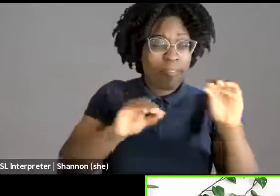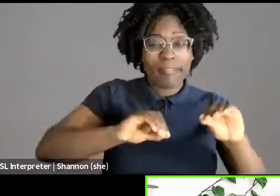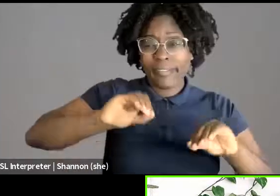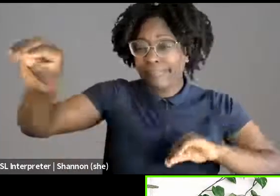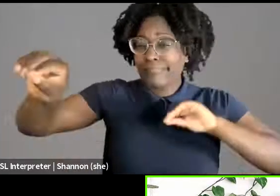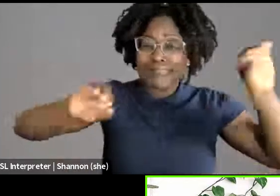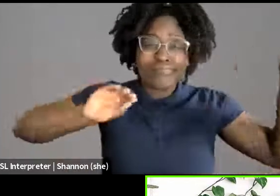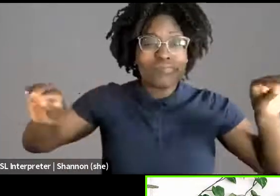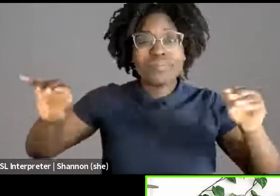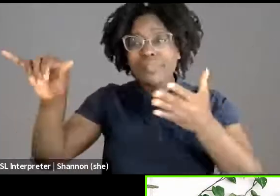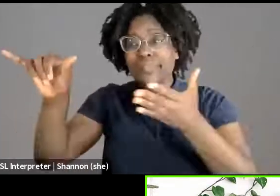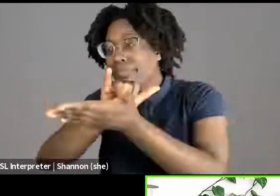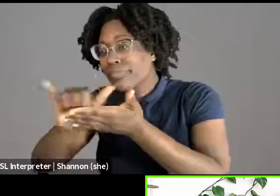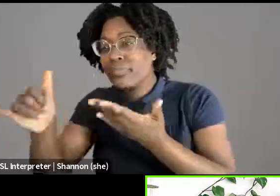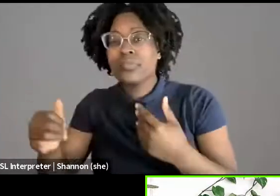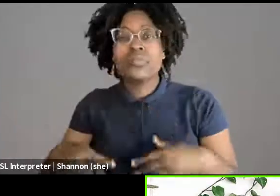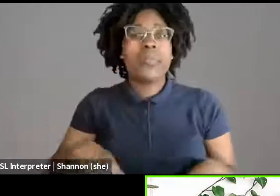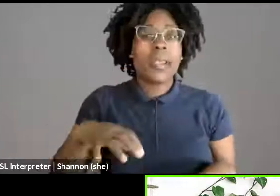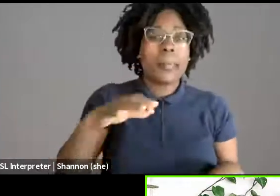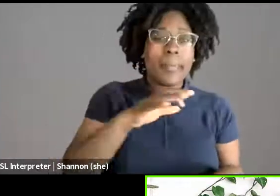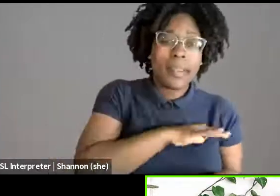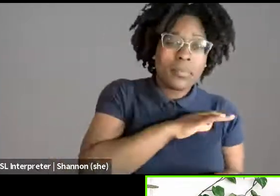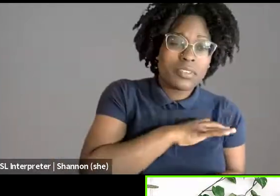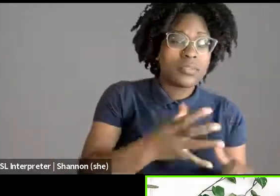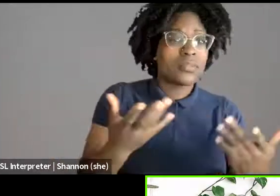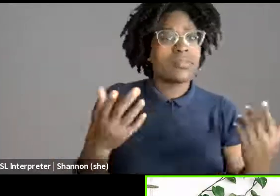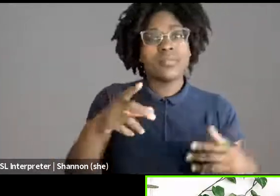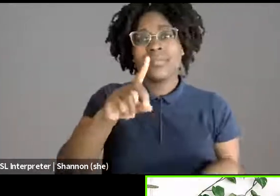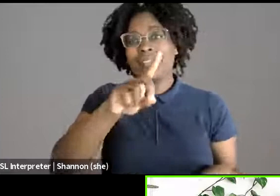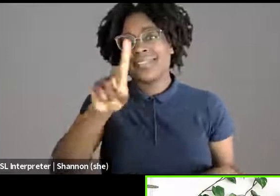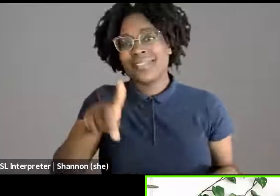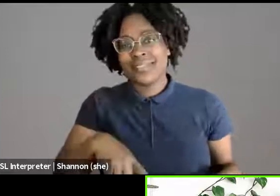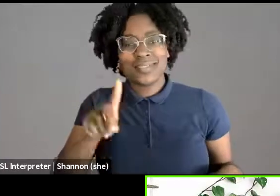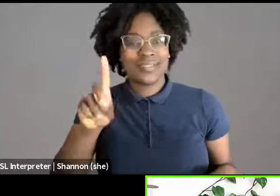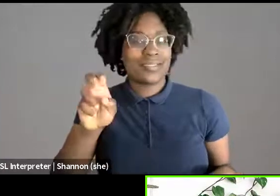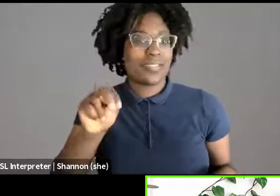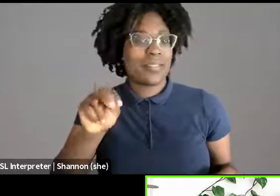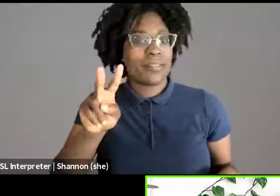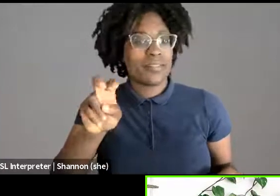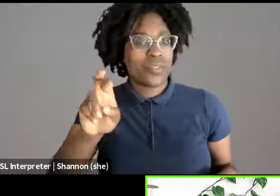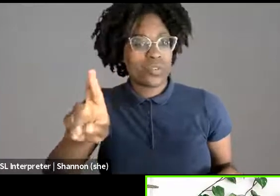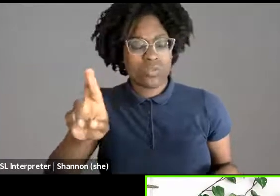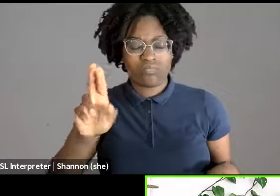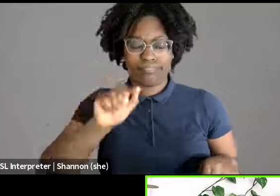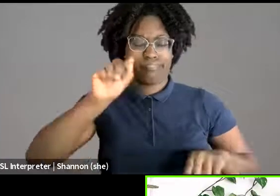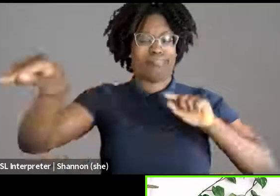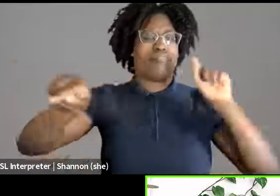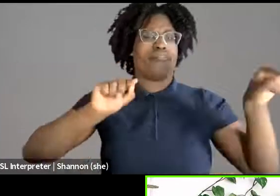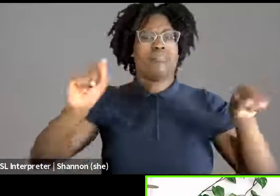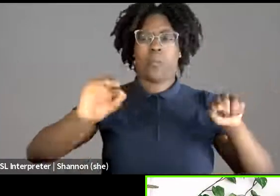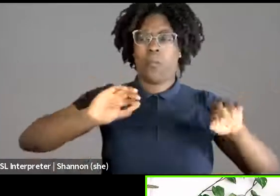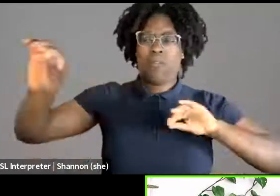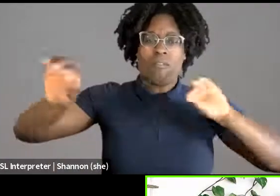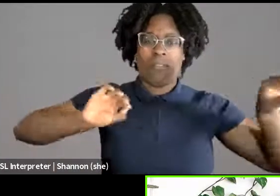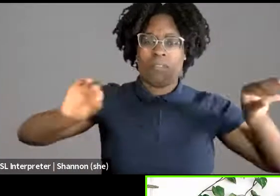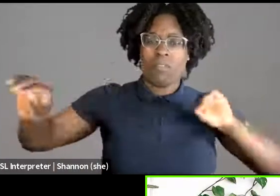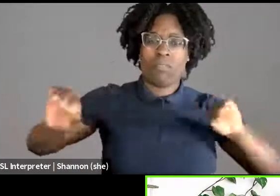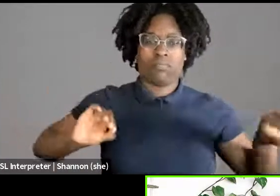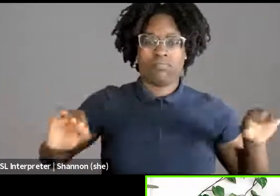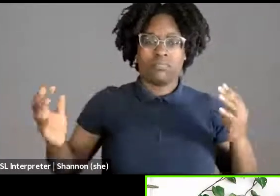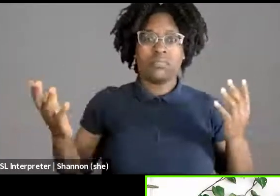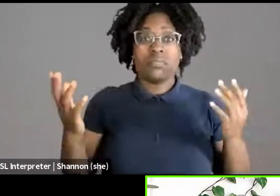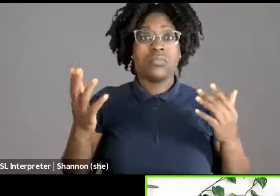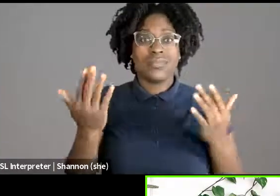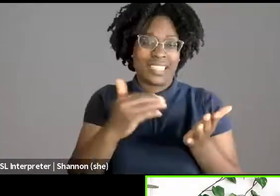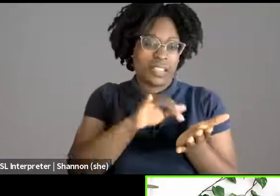Minneapolis, Denver. That's part of, again, the structure of colonization to disconnect us from our territories. So think